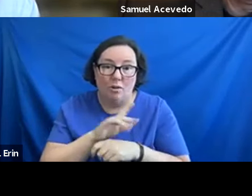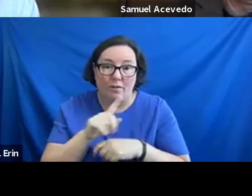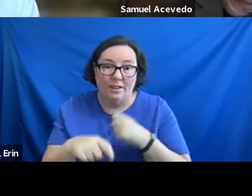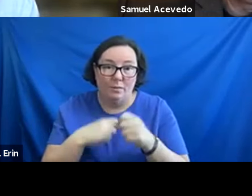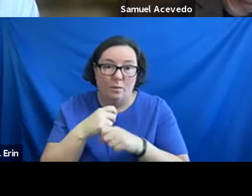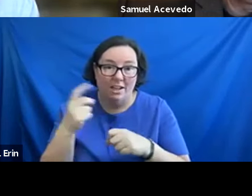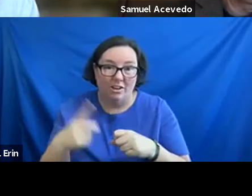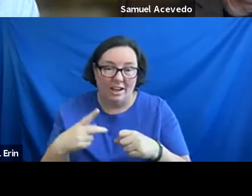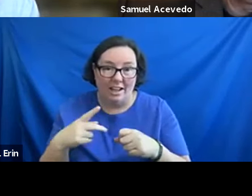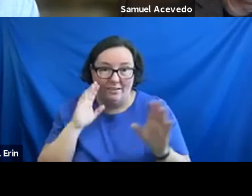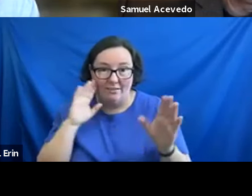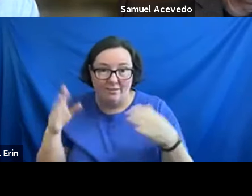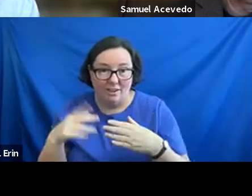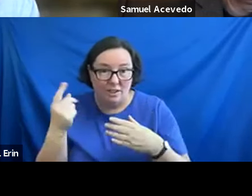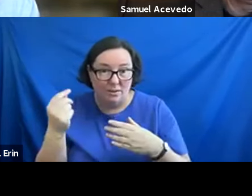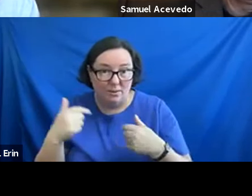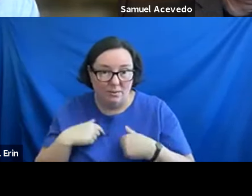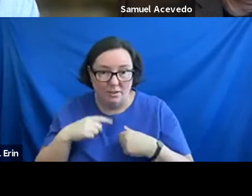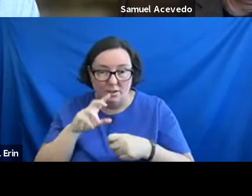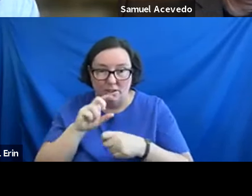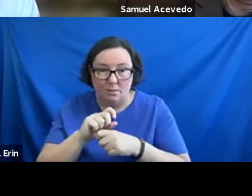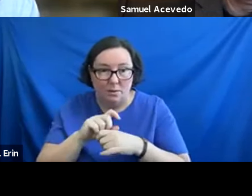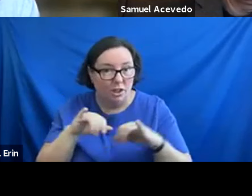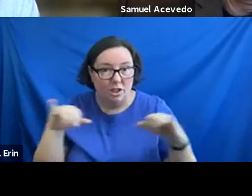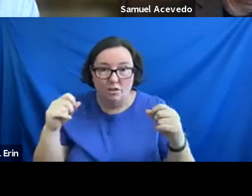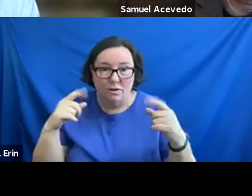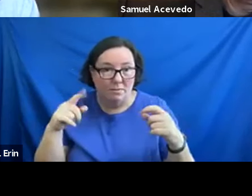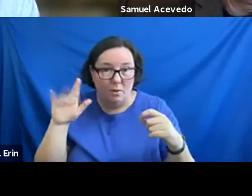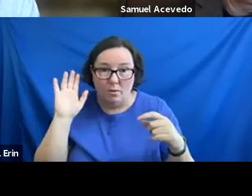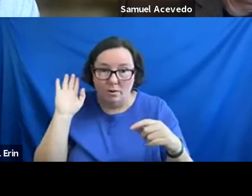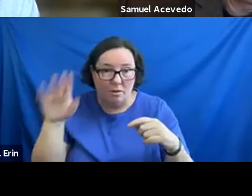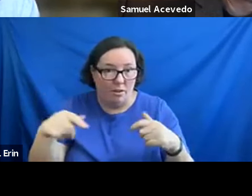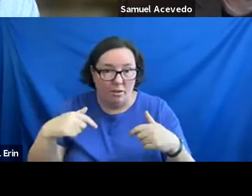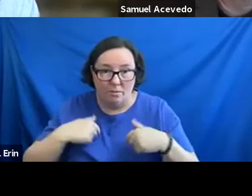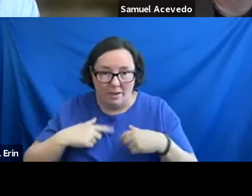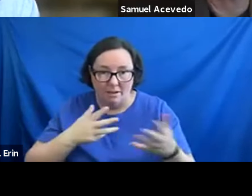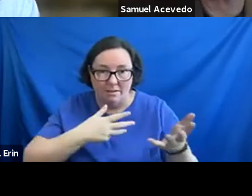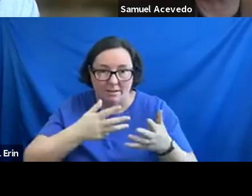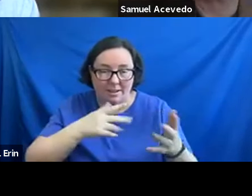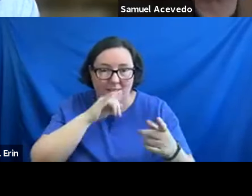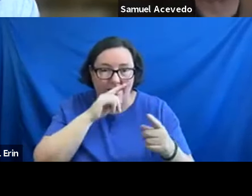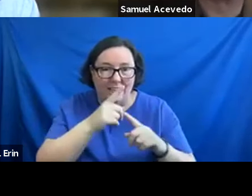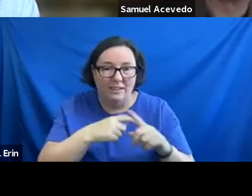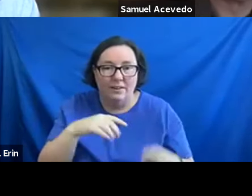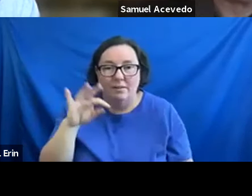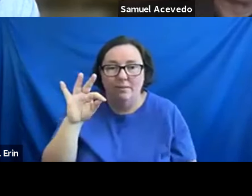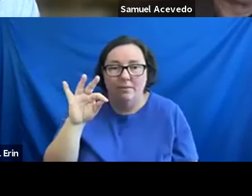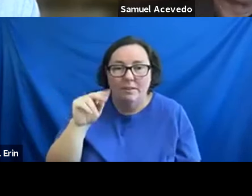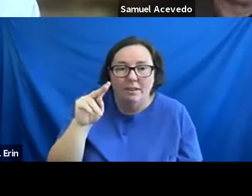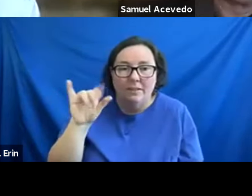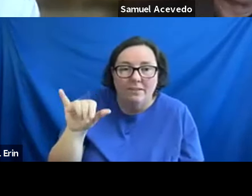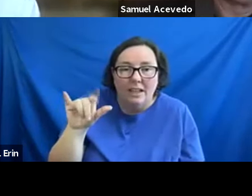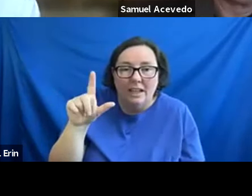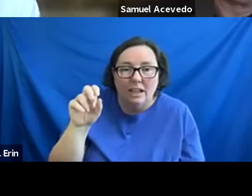half working completely remotely with kids from Fannie Lou Hamer Freedom High School